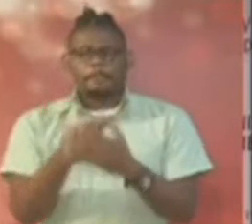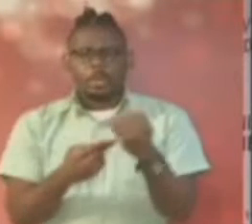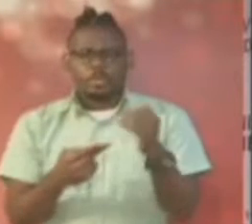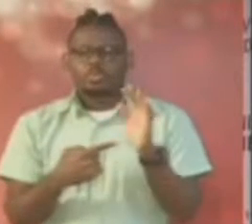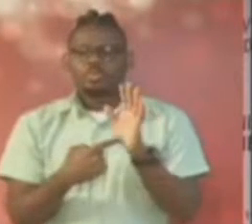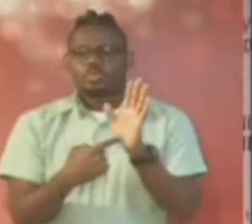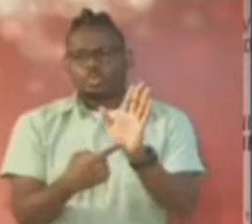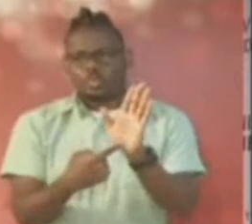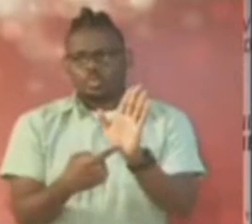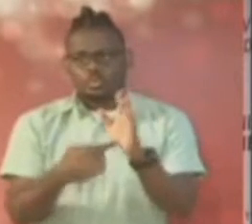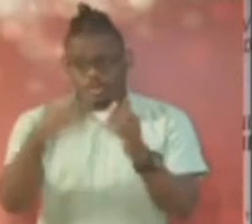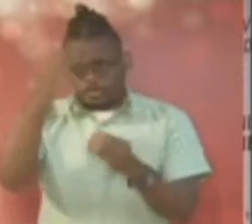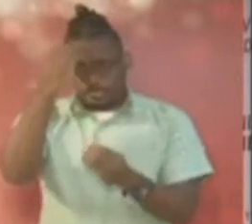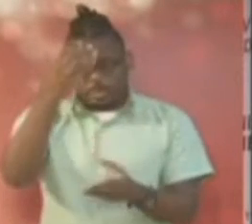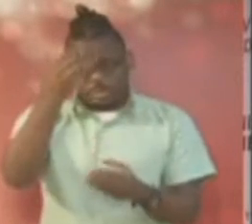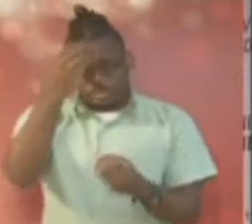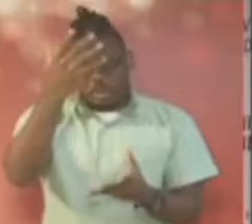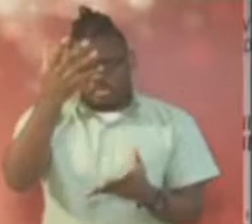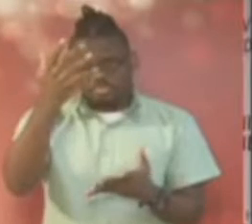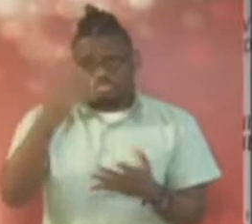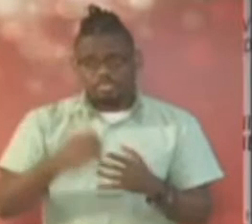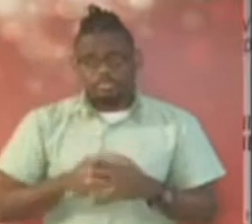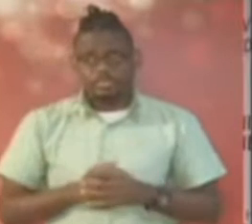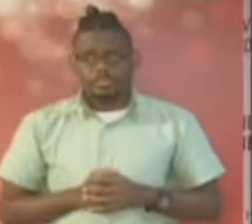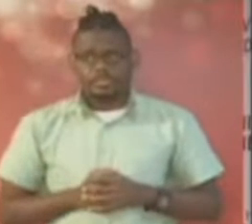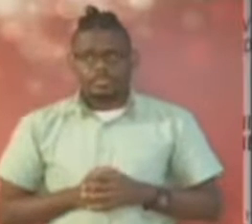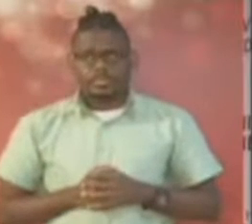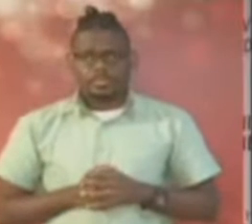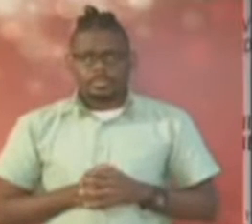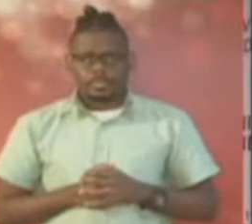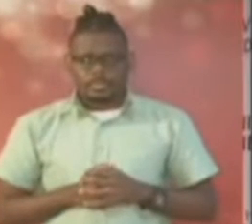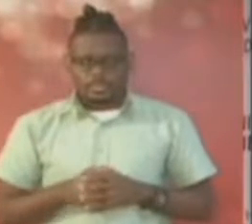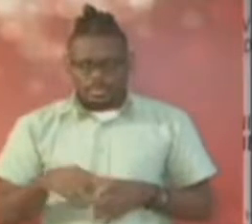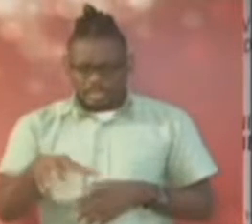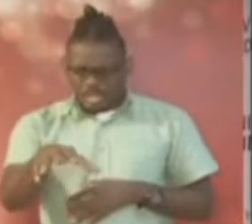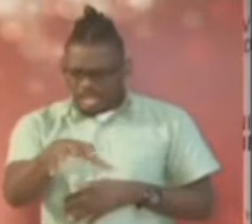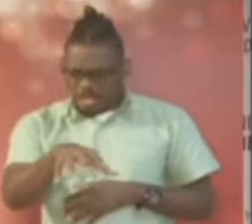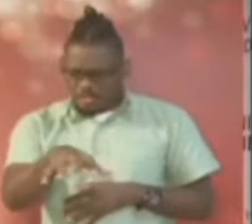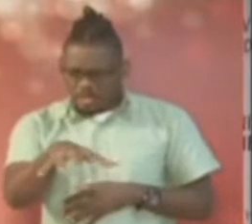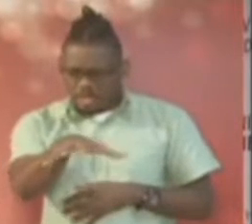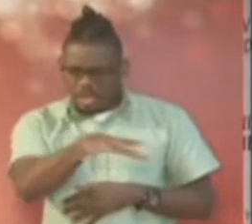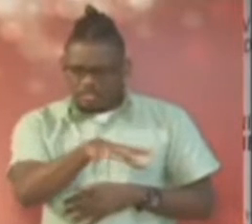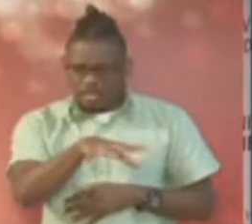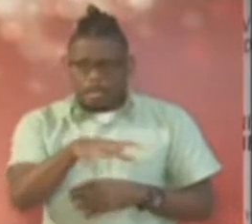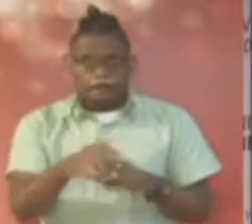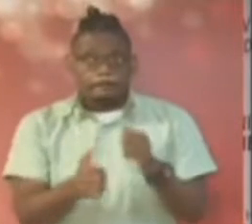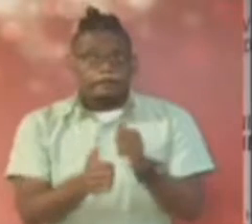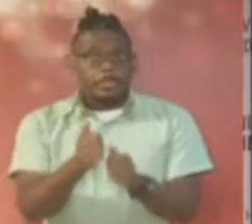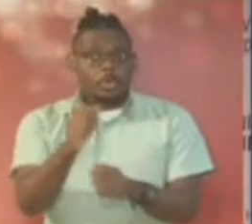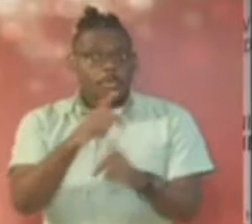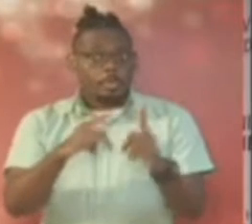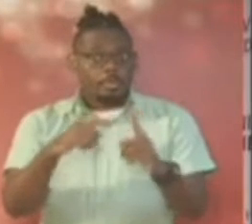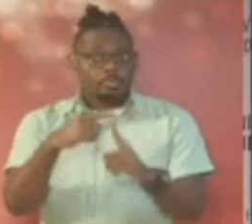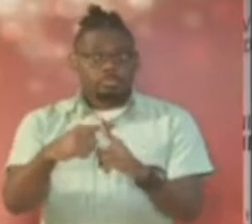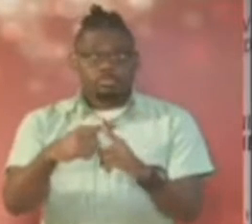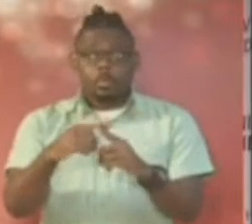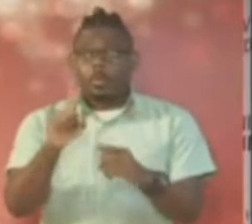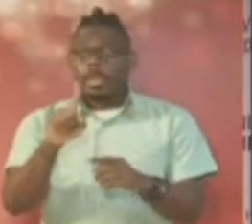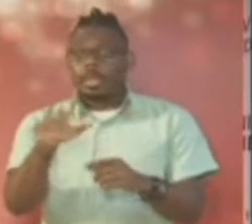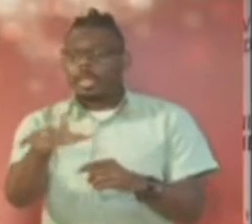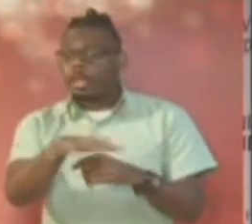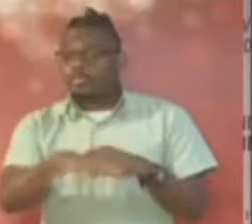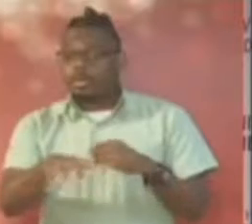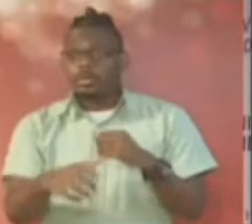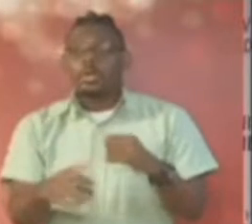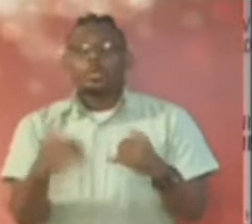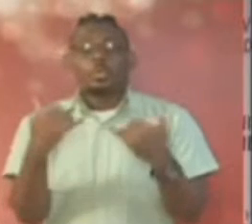epidemiological information, which will zone in on some of the areas where we see the most COVID-19 cases. We go to Dr. Hines first, and